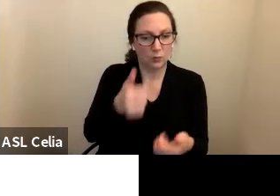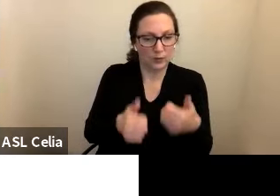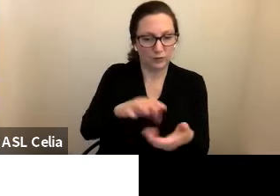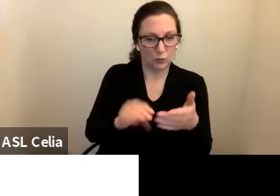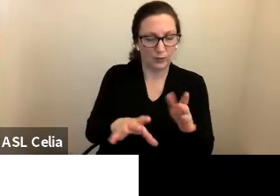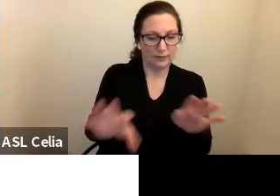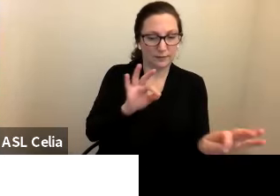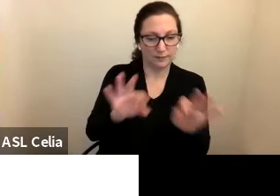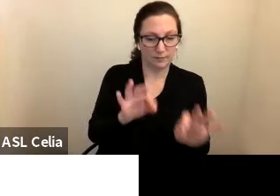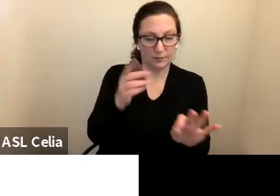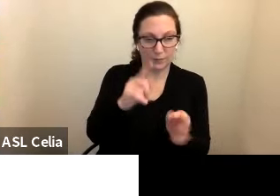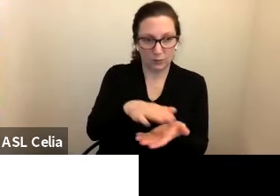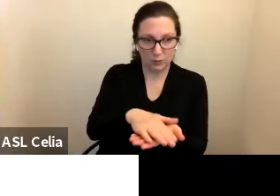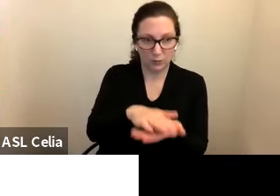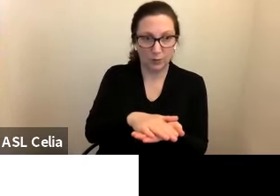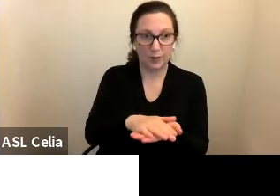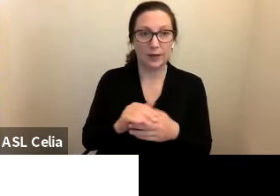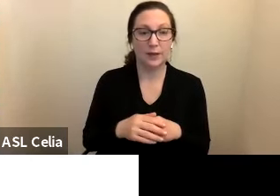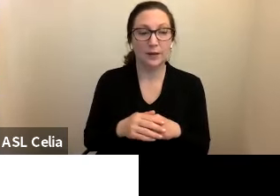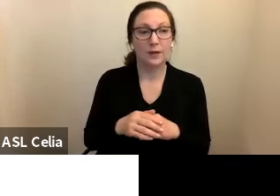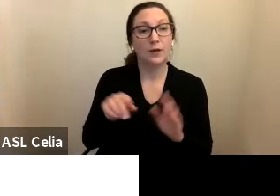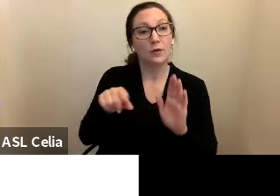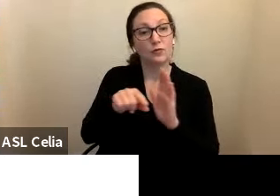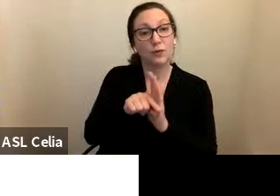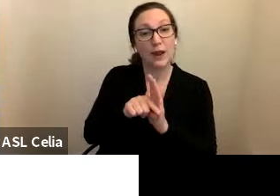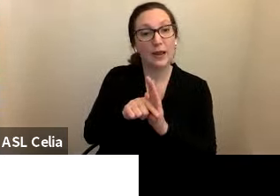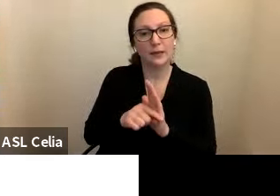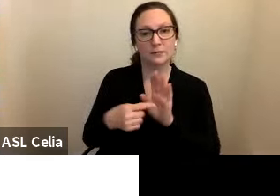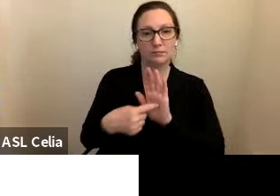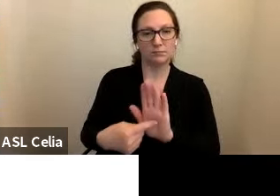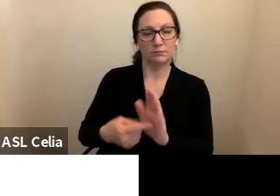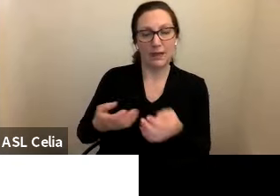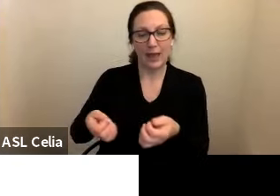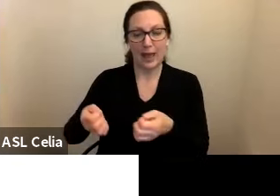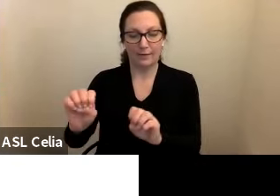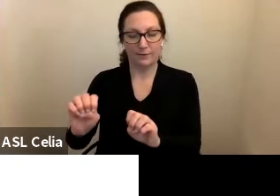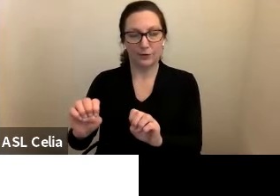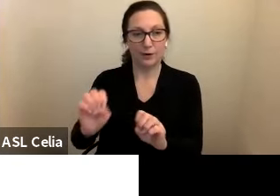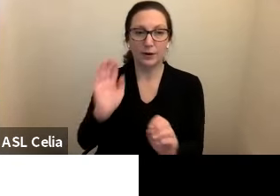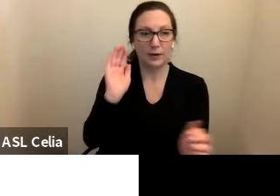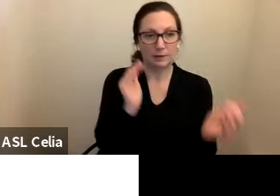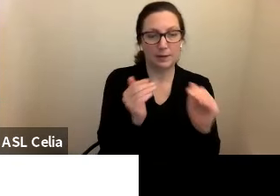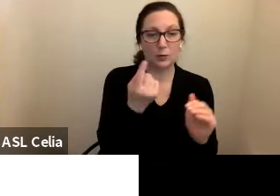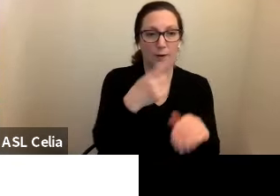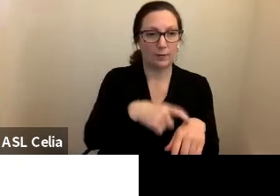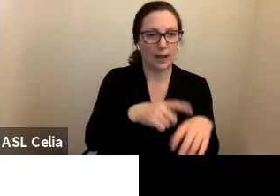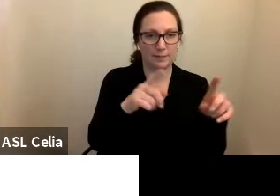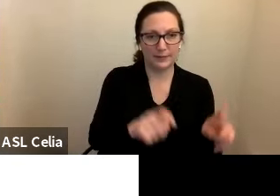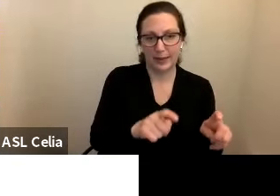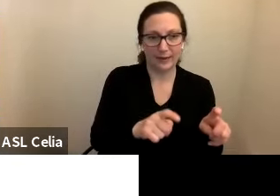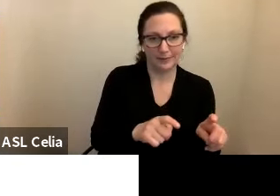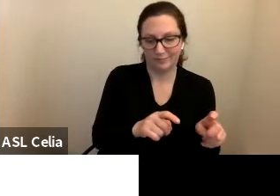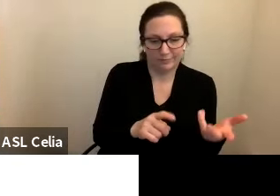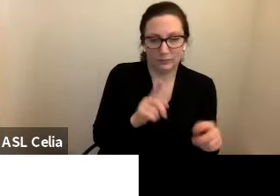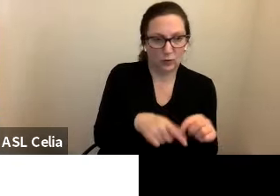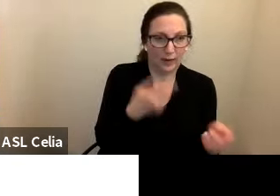grades reflect effort in a way that a one-time test does not. So, and